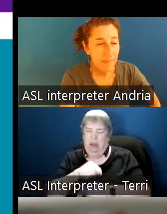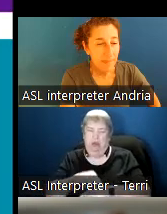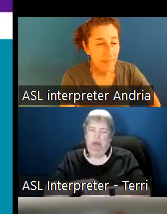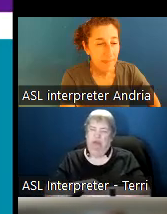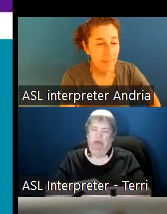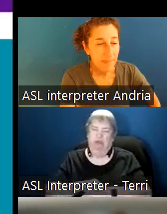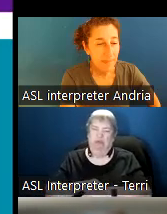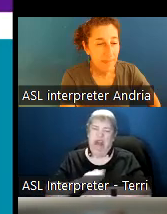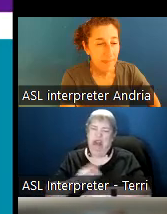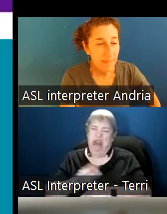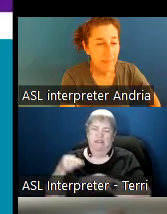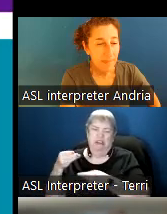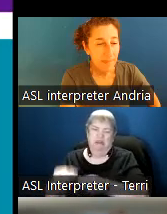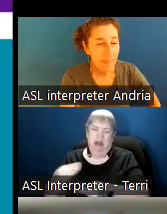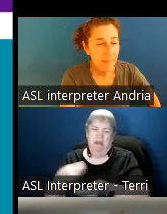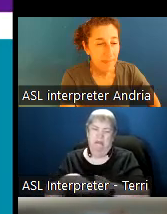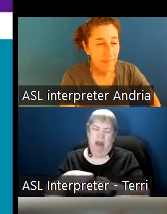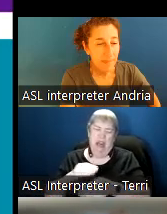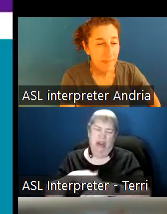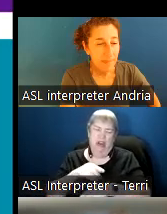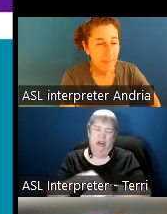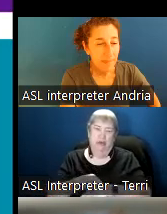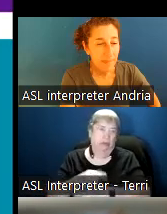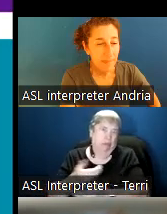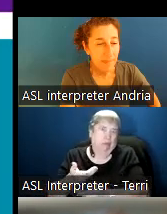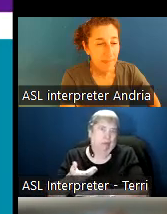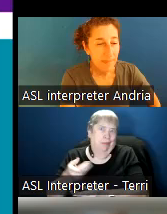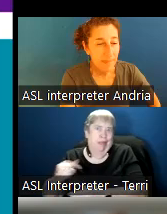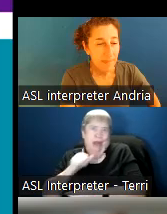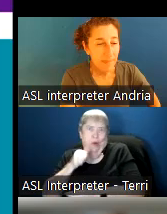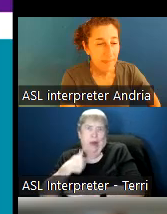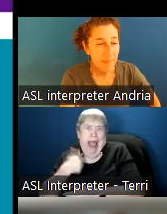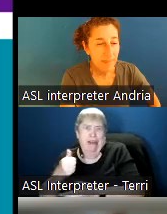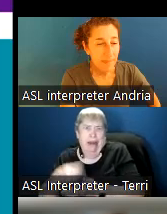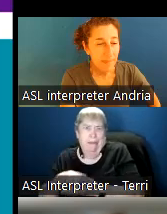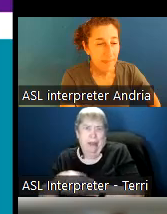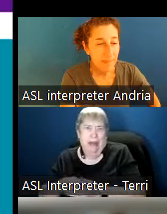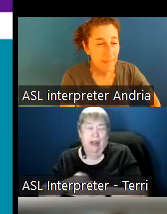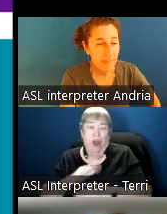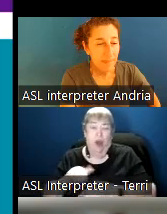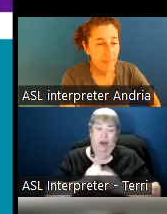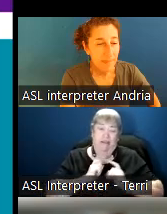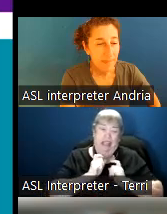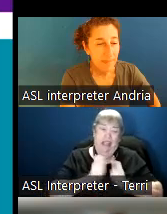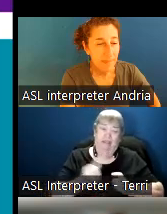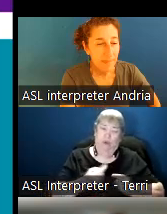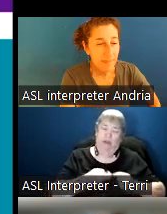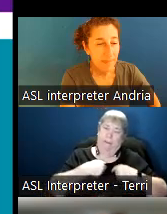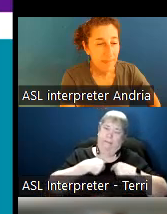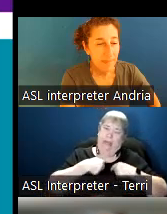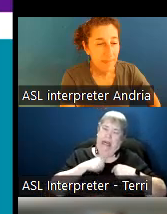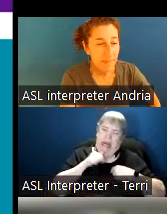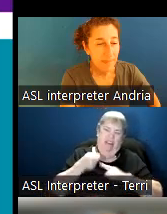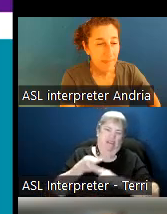any money on them because, of course, the abusive partner doesn't allow the survivor to have money. So all the presents are always from the abusive